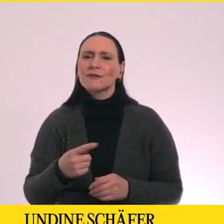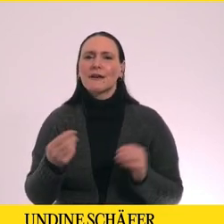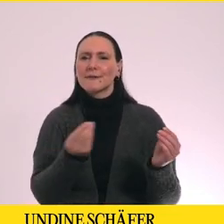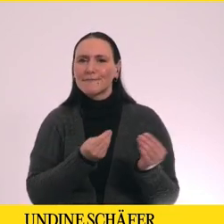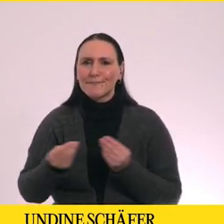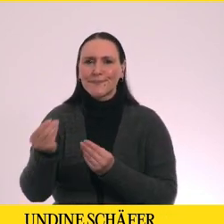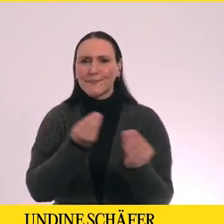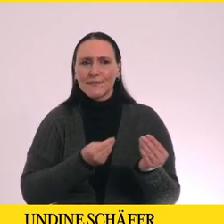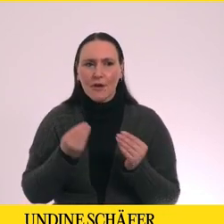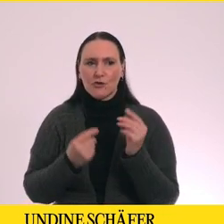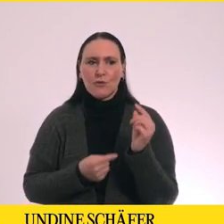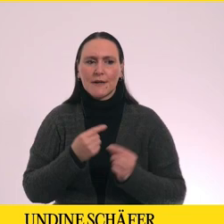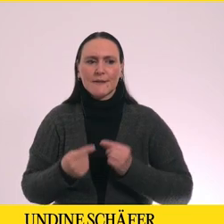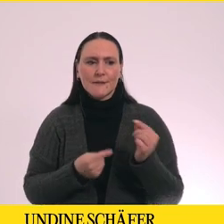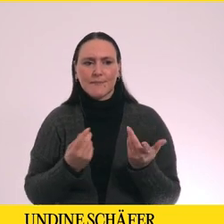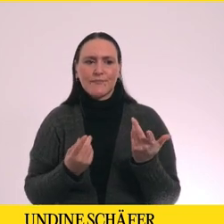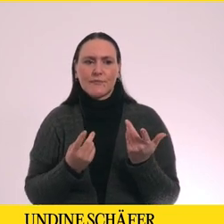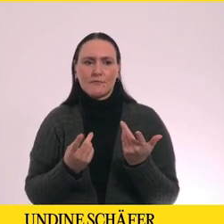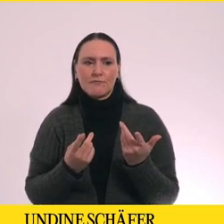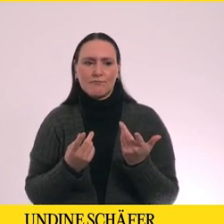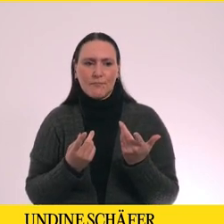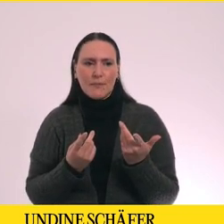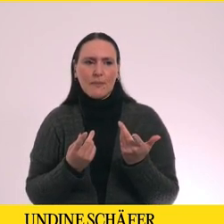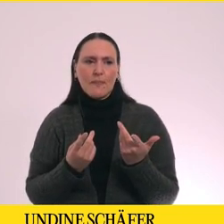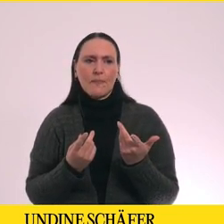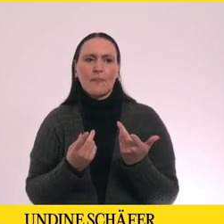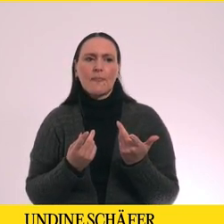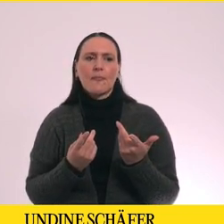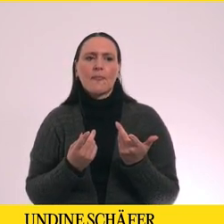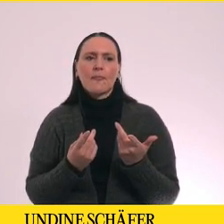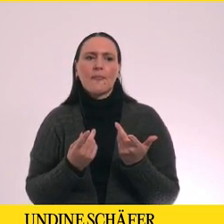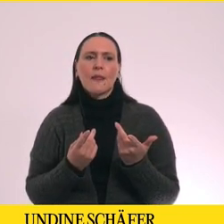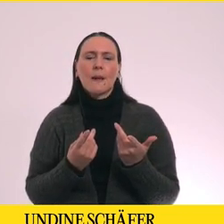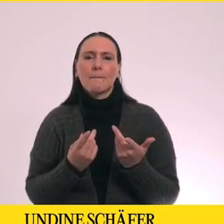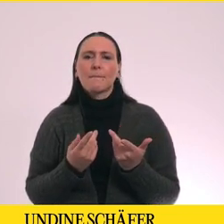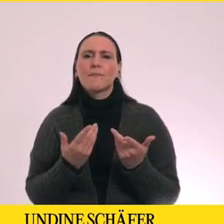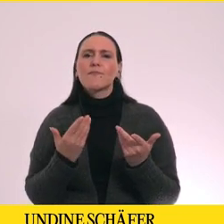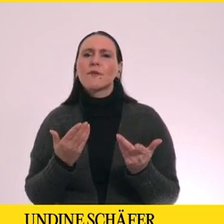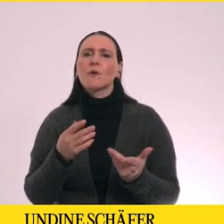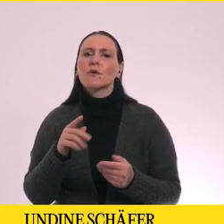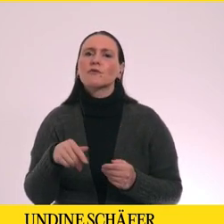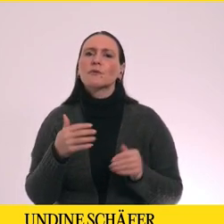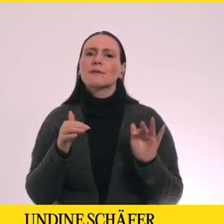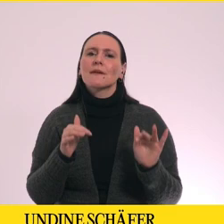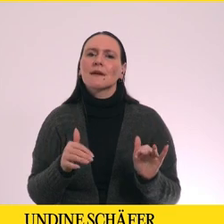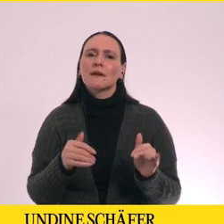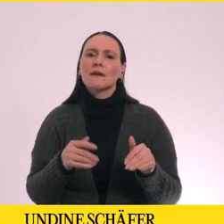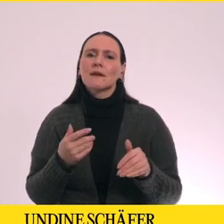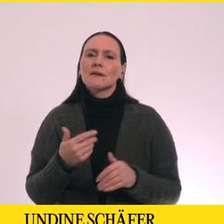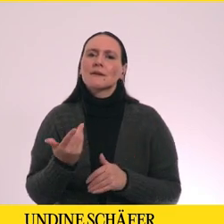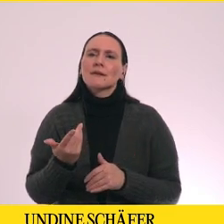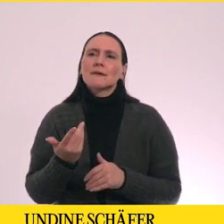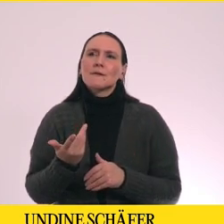So again, you talk about certain legibility that comes when